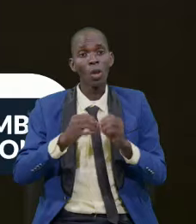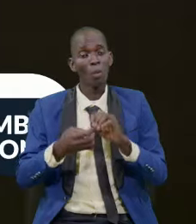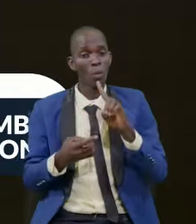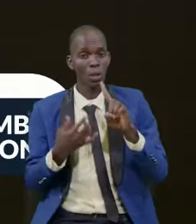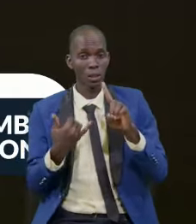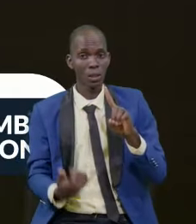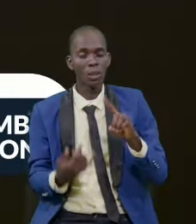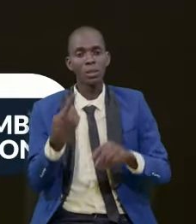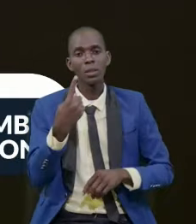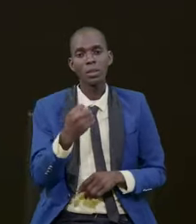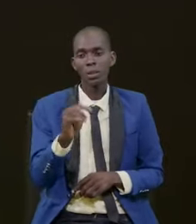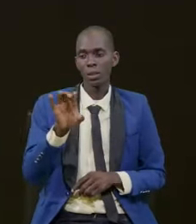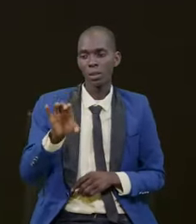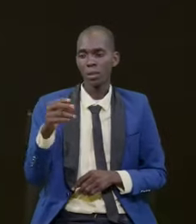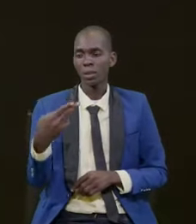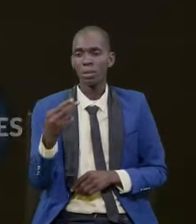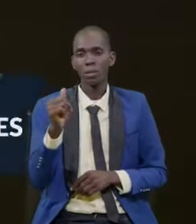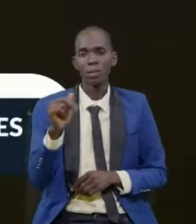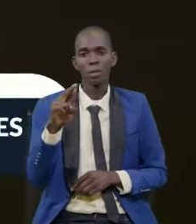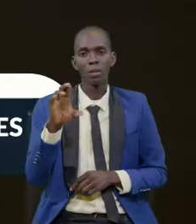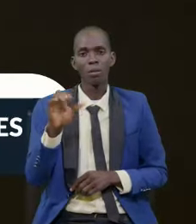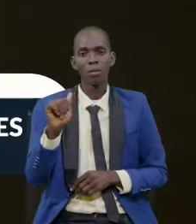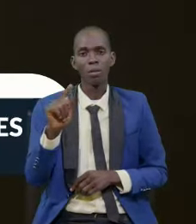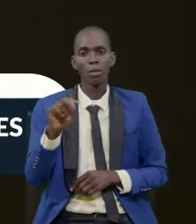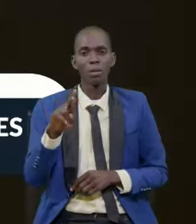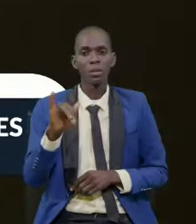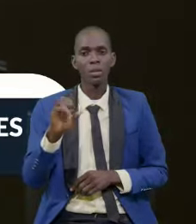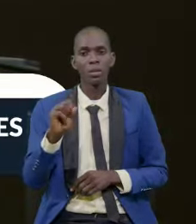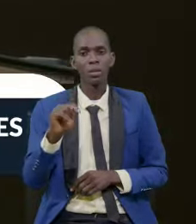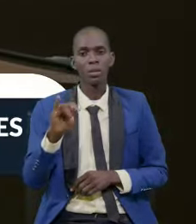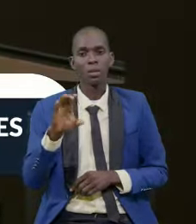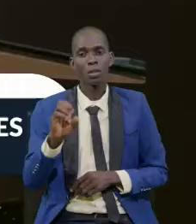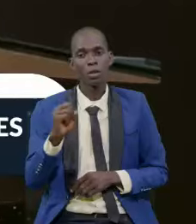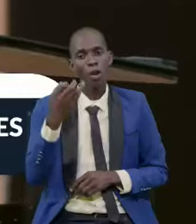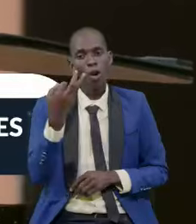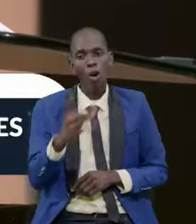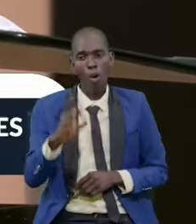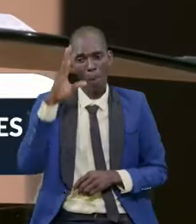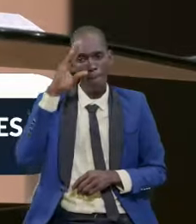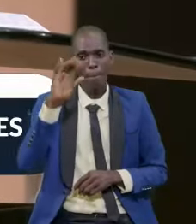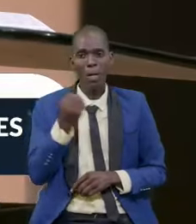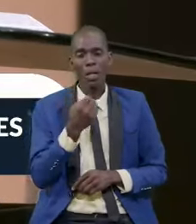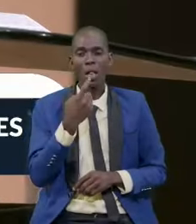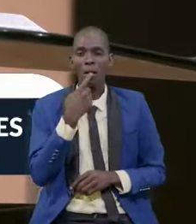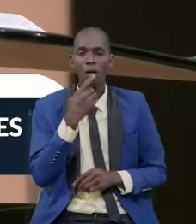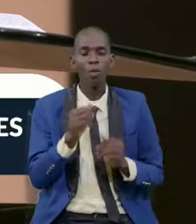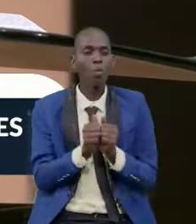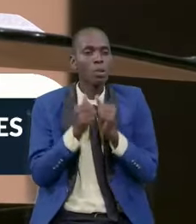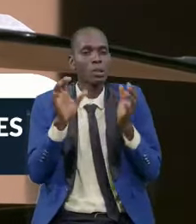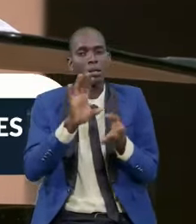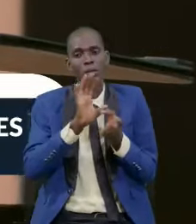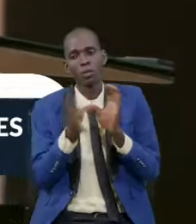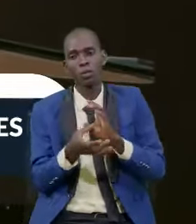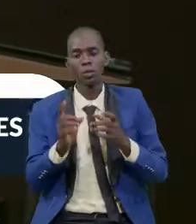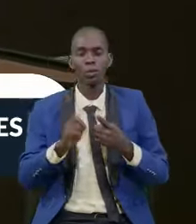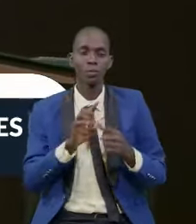number one is the characteristics of men's tongues without conversion to Christ. We're looking at, once